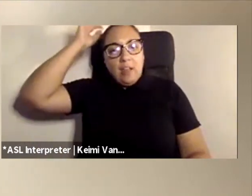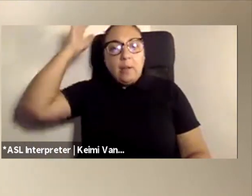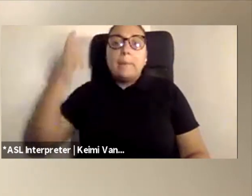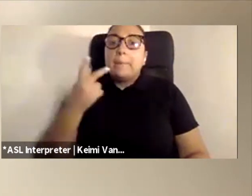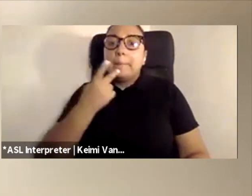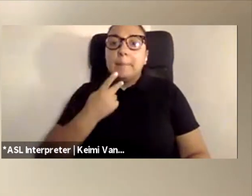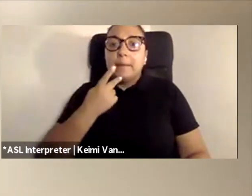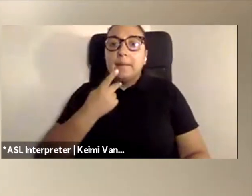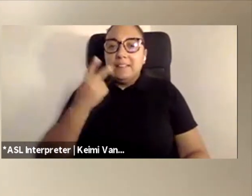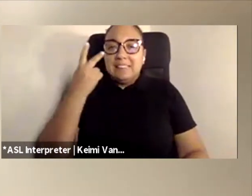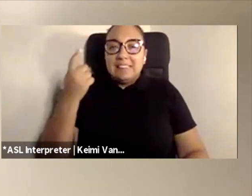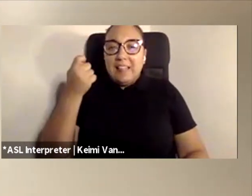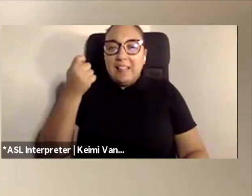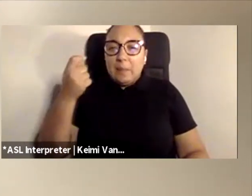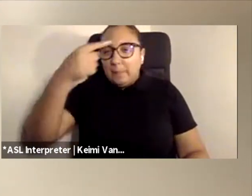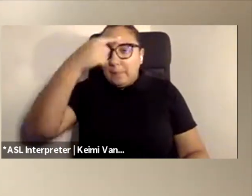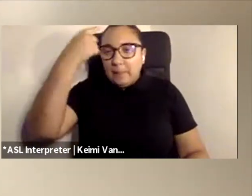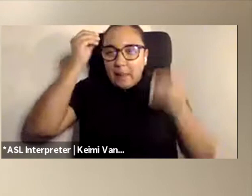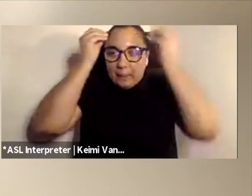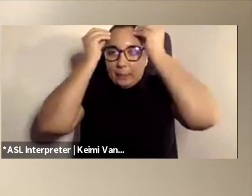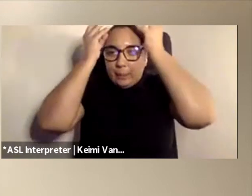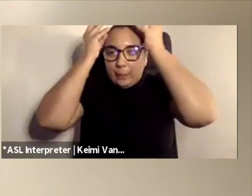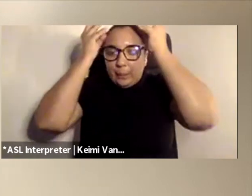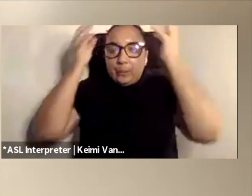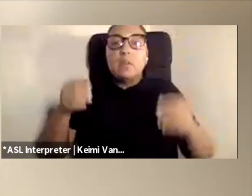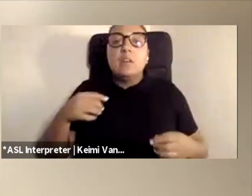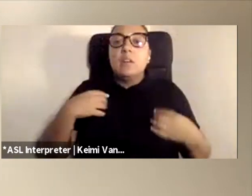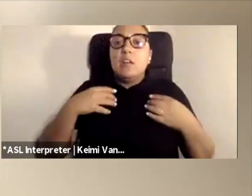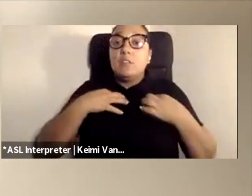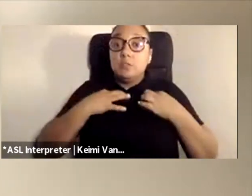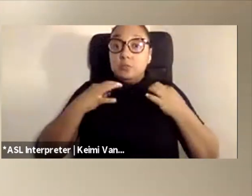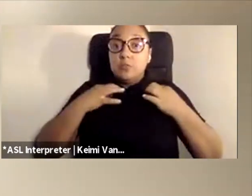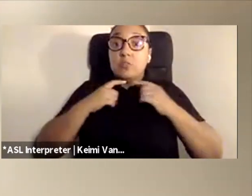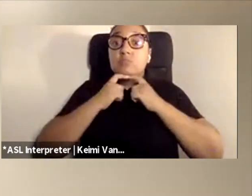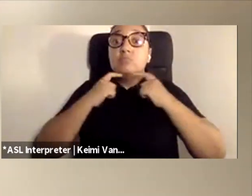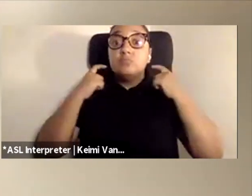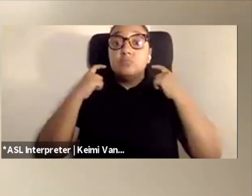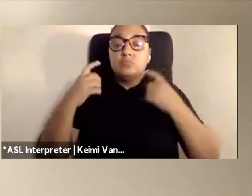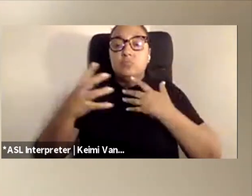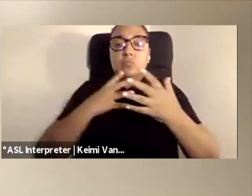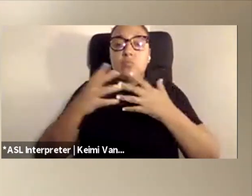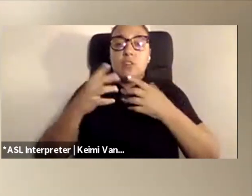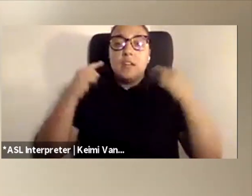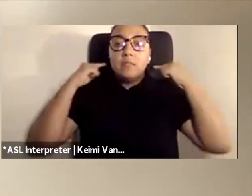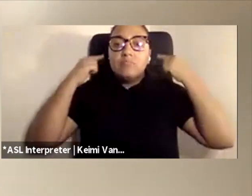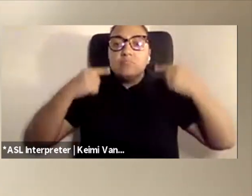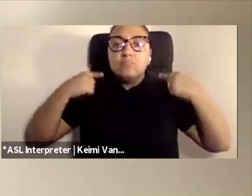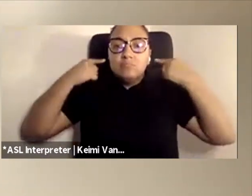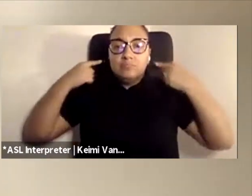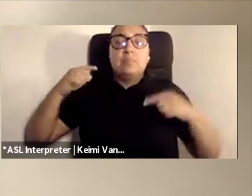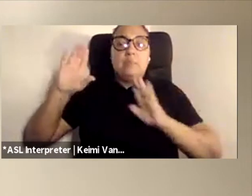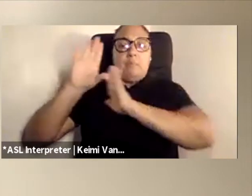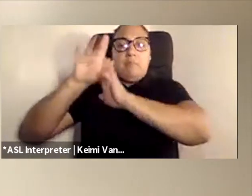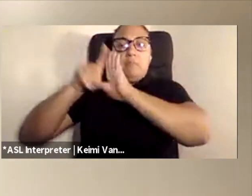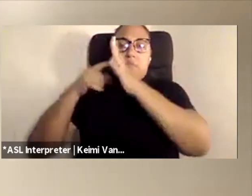out. I am wearing a gray turtleneck with large circular black earrings, and the background behind me is blurred. As